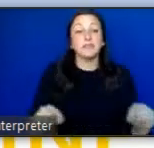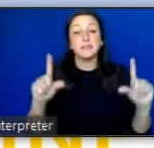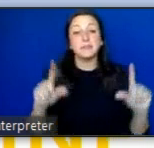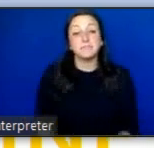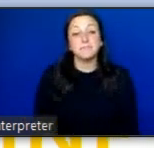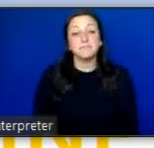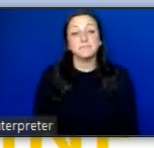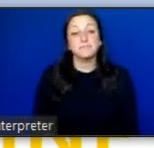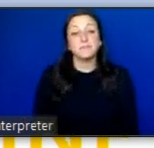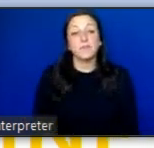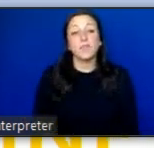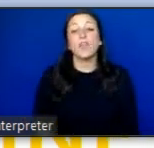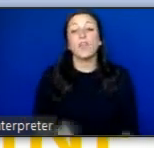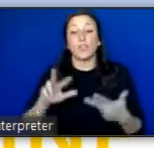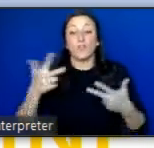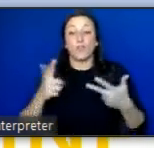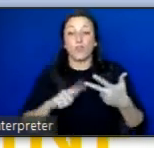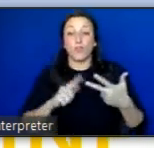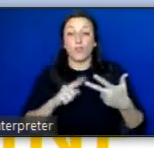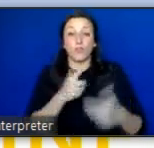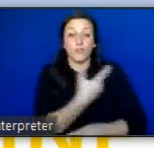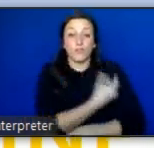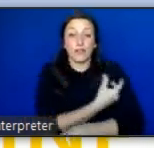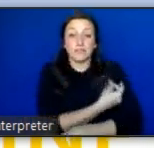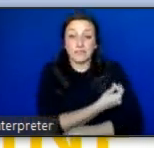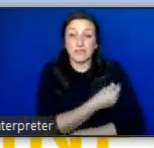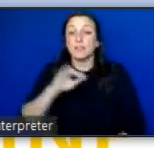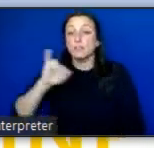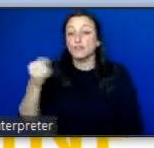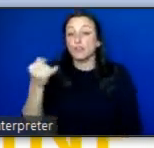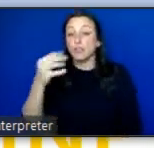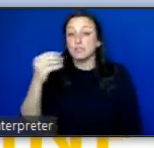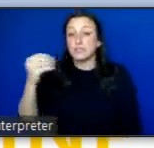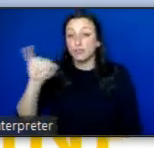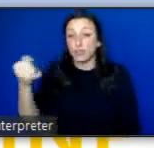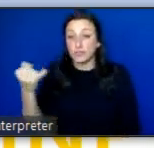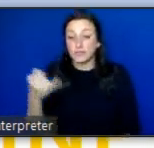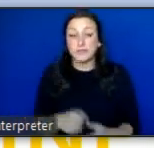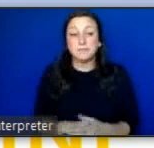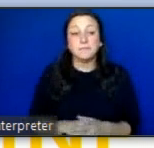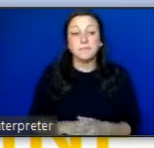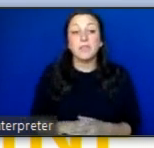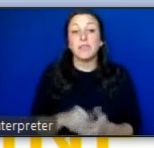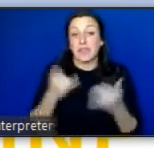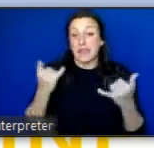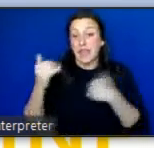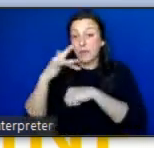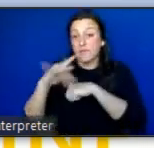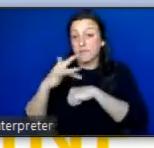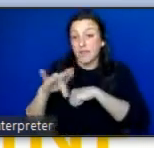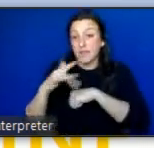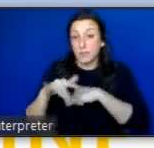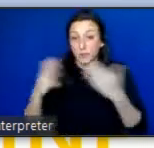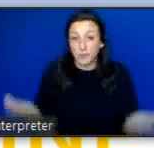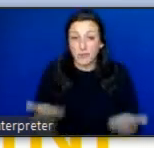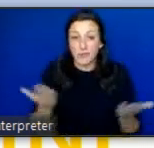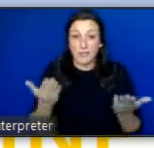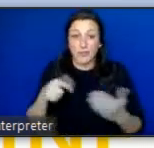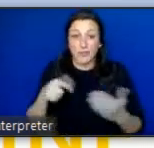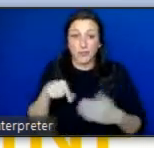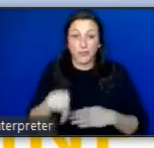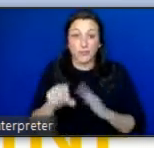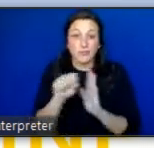With the third vaccine, the Janssen Johnson & Johnson vaccine now available in our state